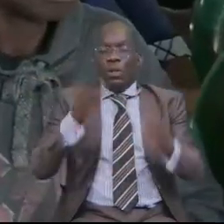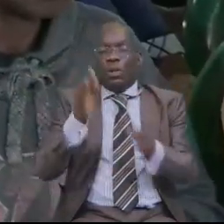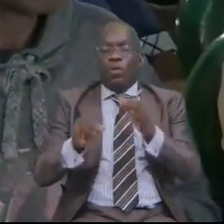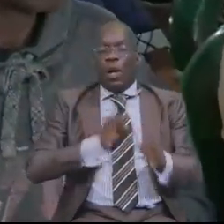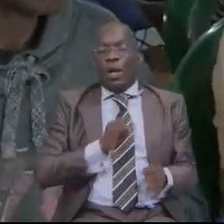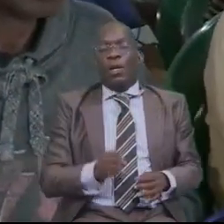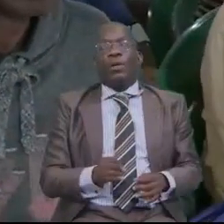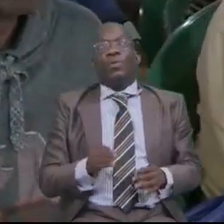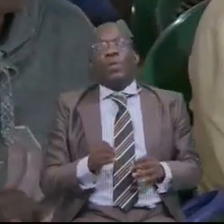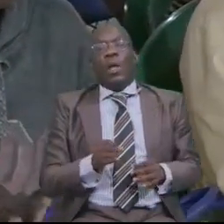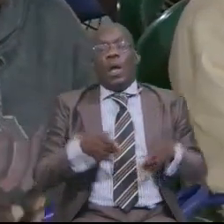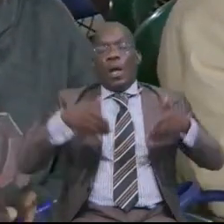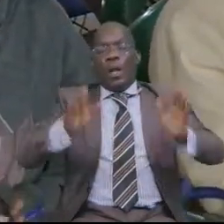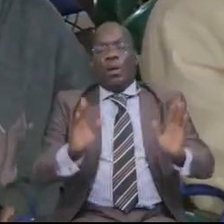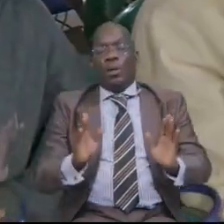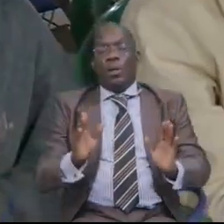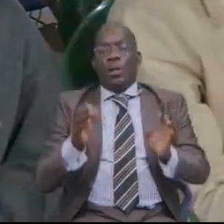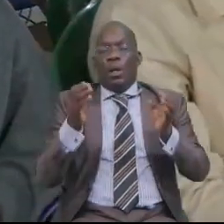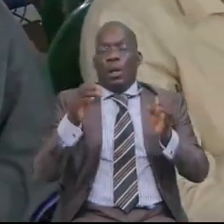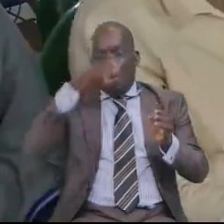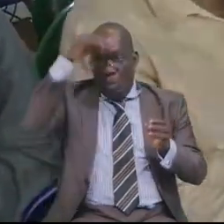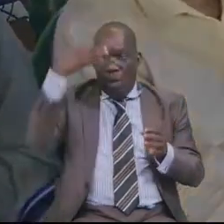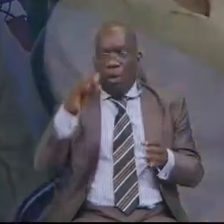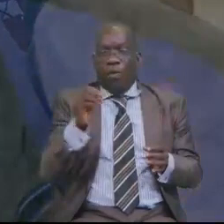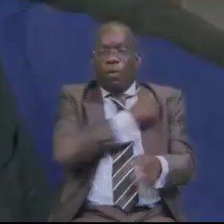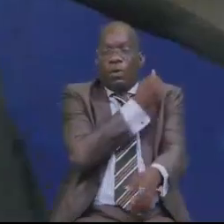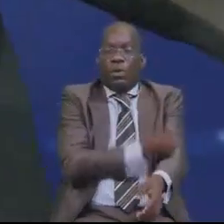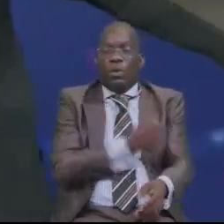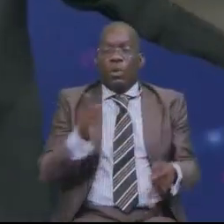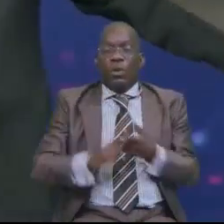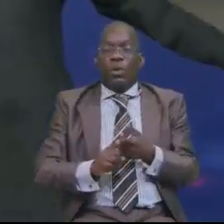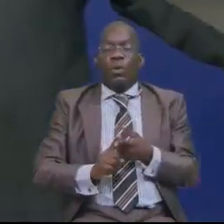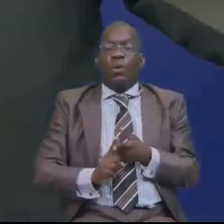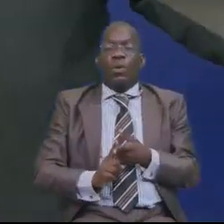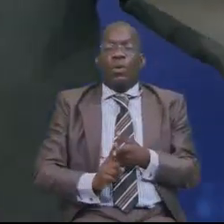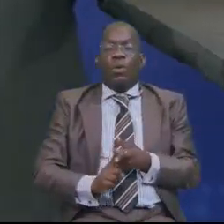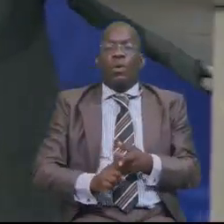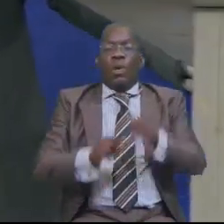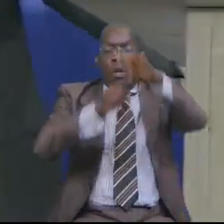What if I allowed men of authority to crush me and to crush